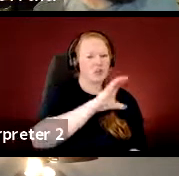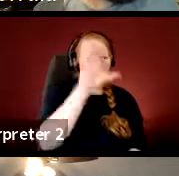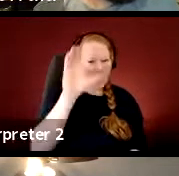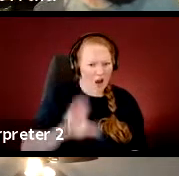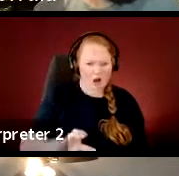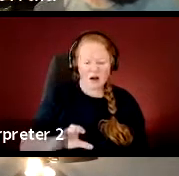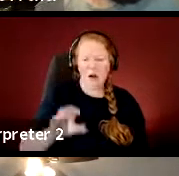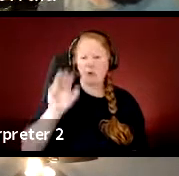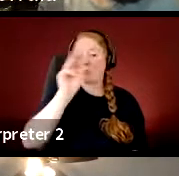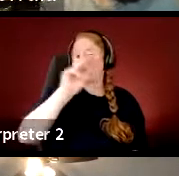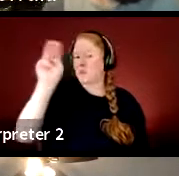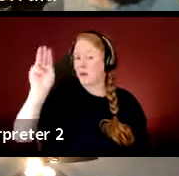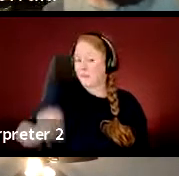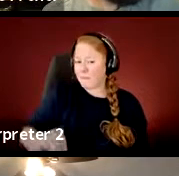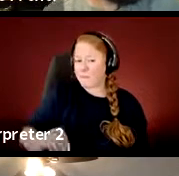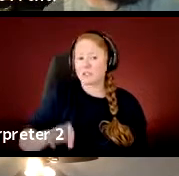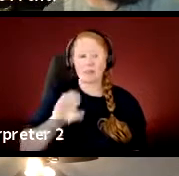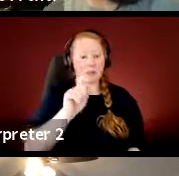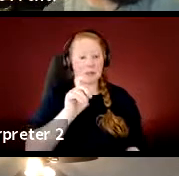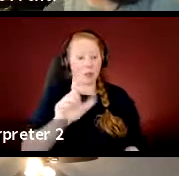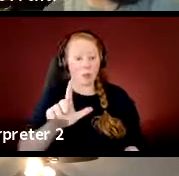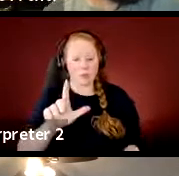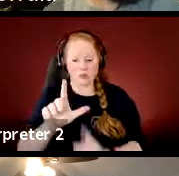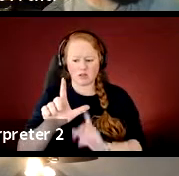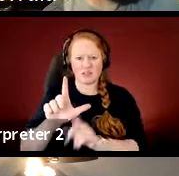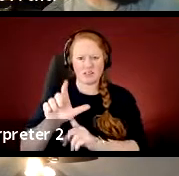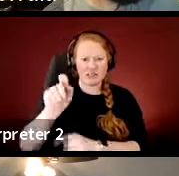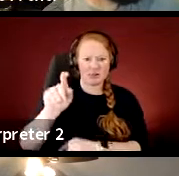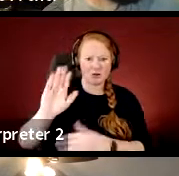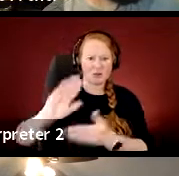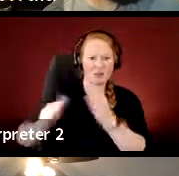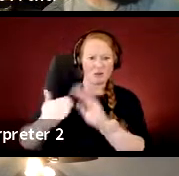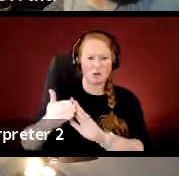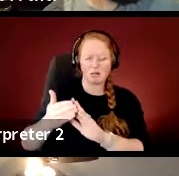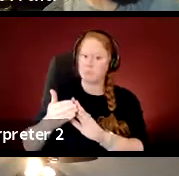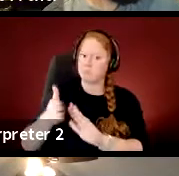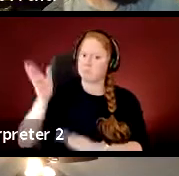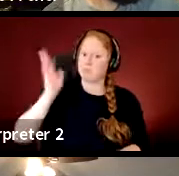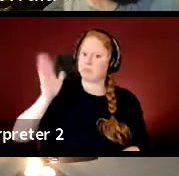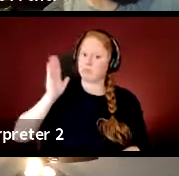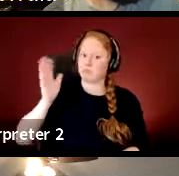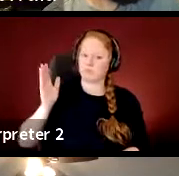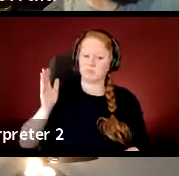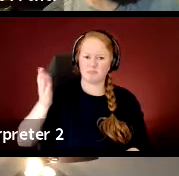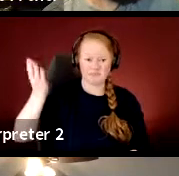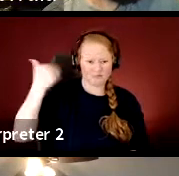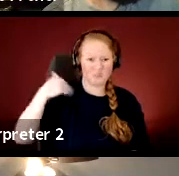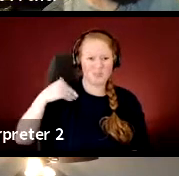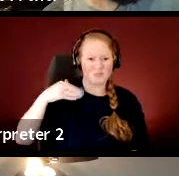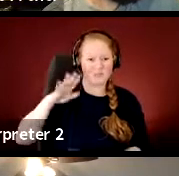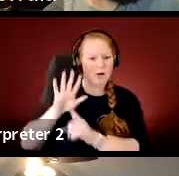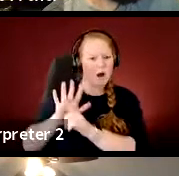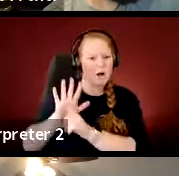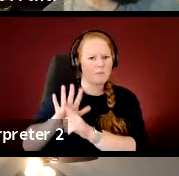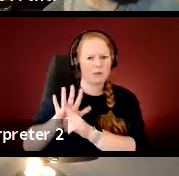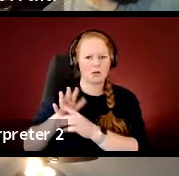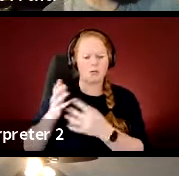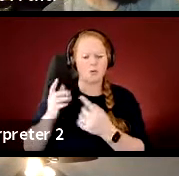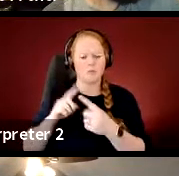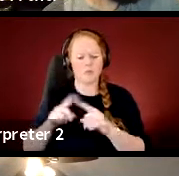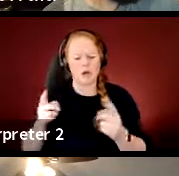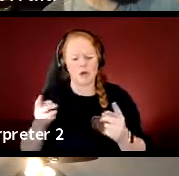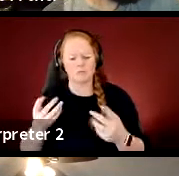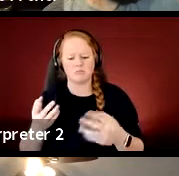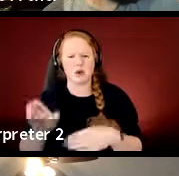And St. Louis's downtown used to be a very popular spot, but it's a business center, a social center for